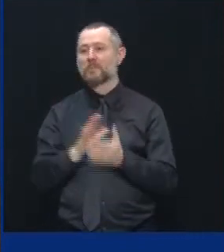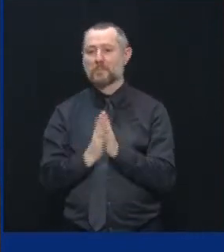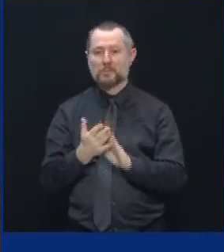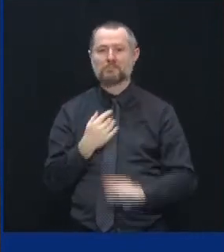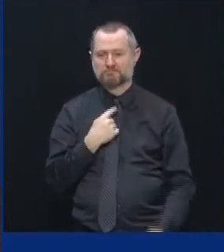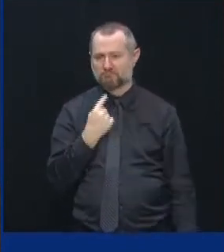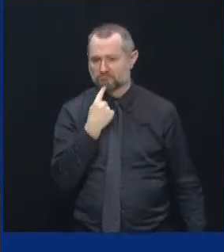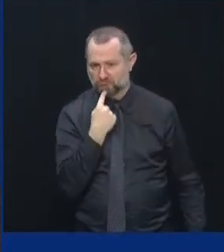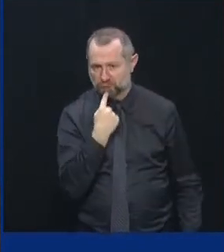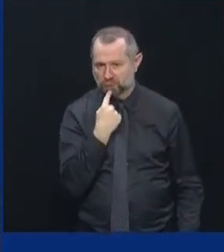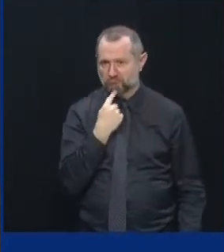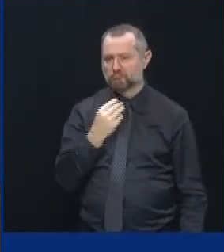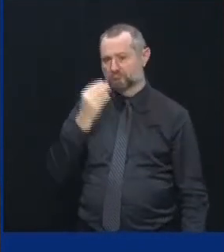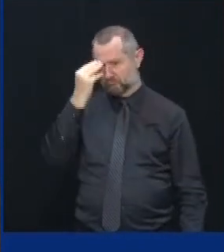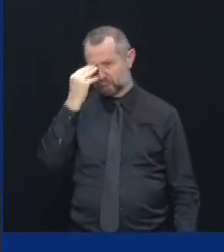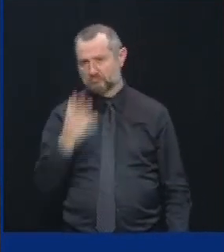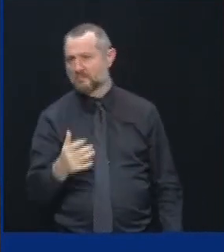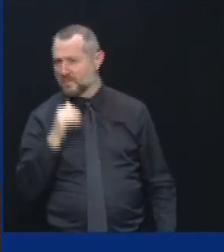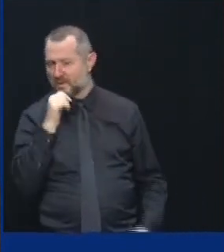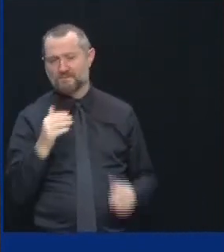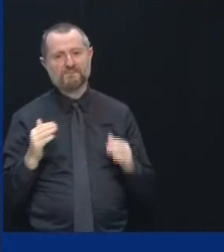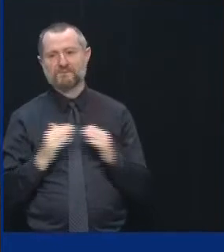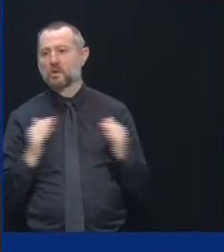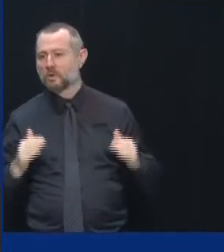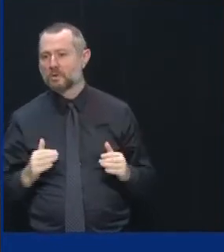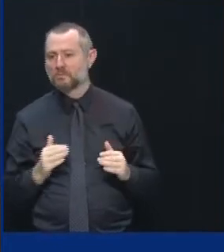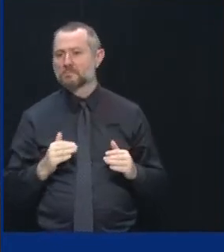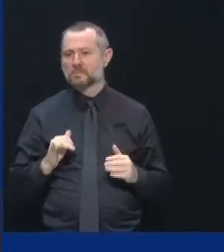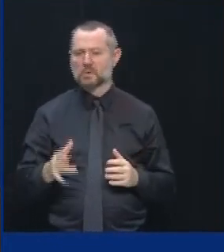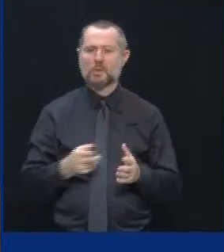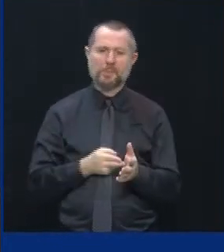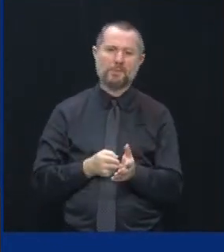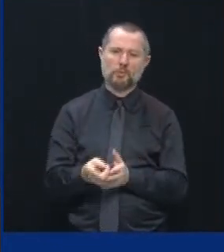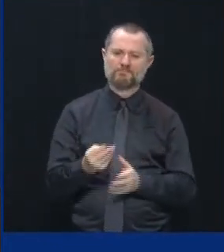fair. That is the truth.